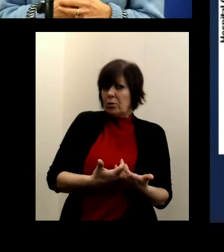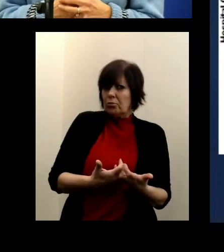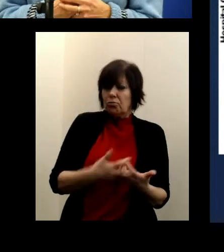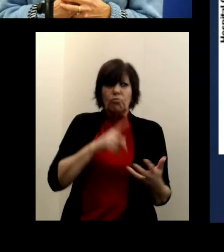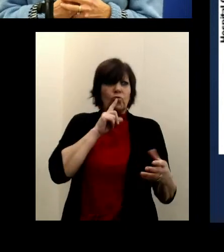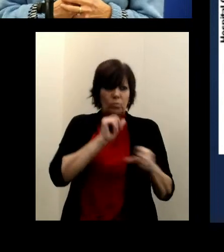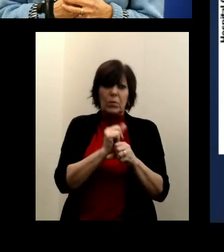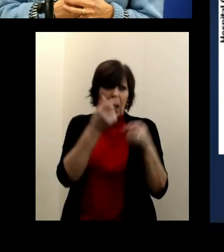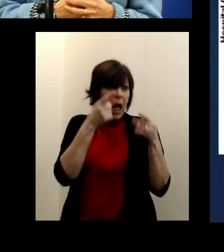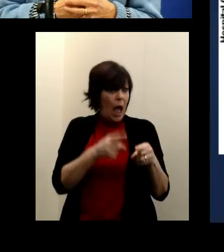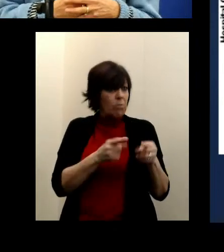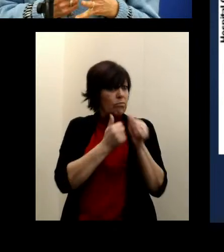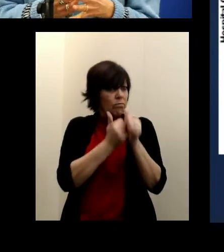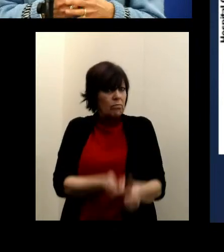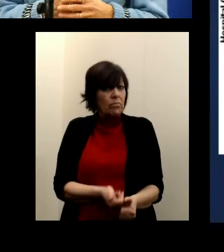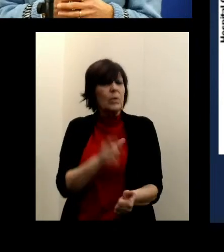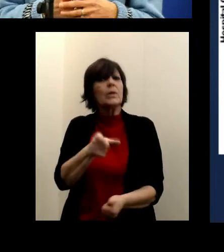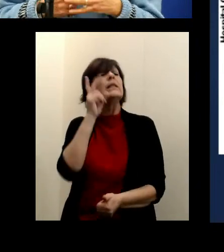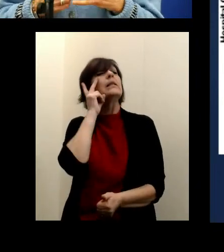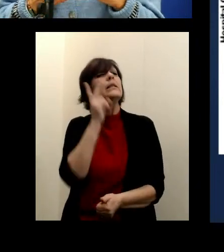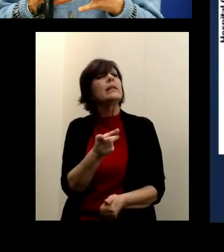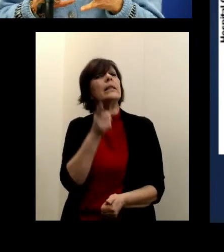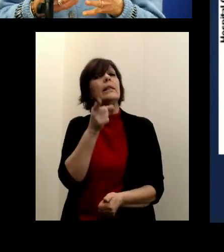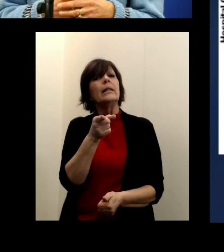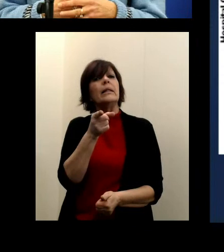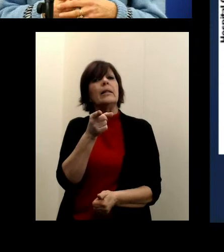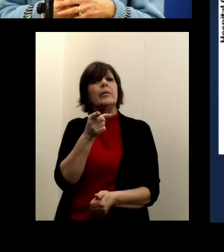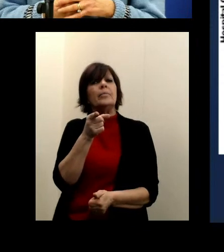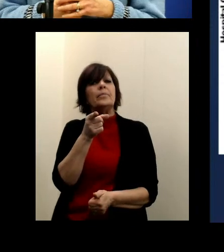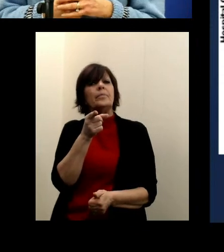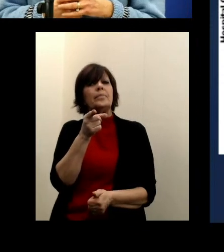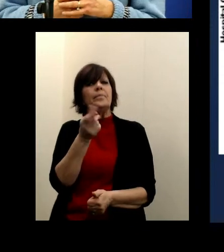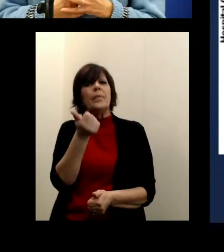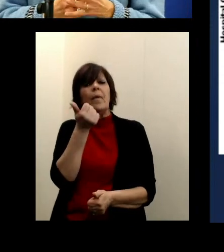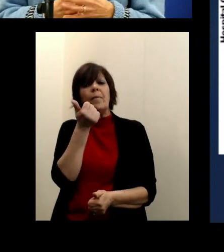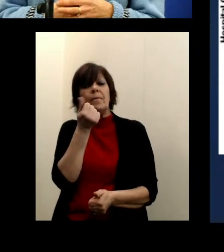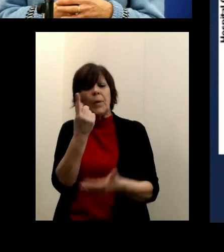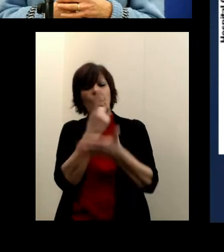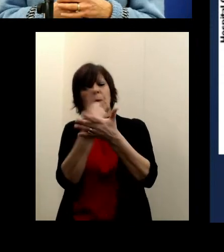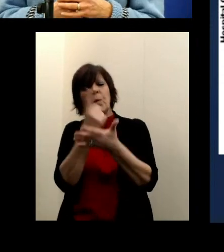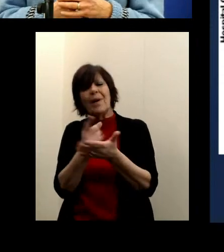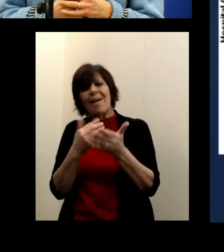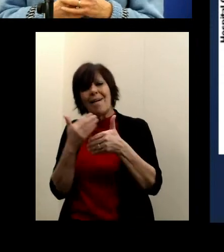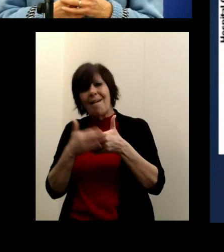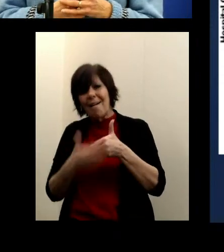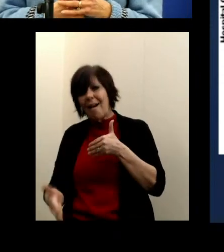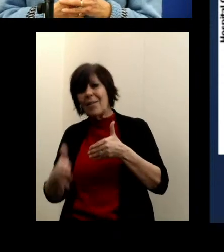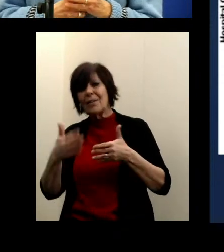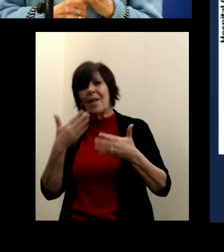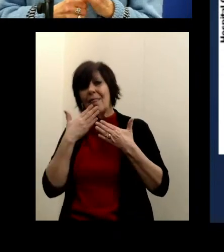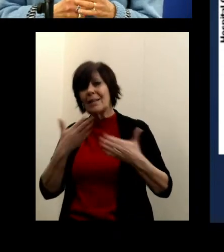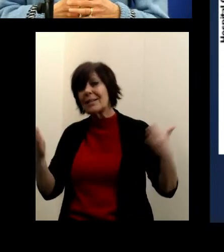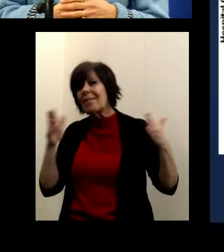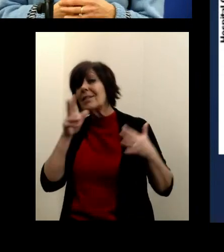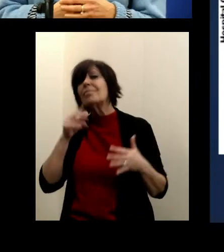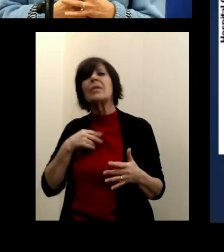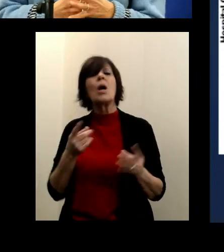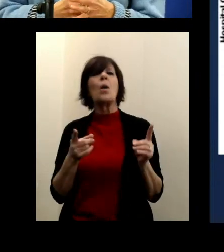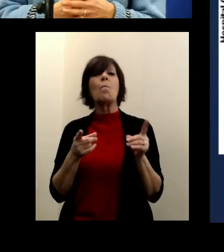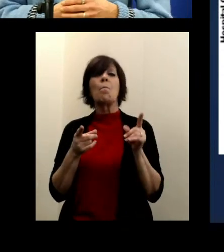hospital admissions. And you can see that a couple weeks after Thanksgiving, we started to see a